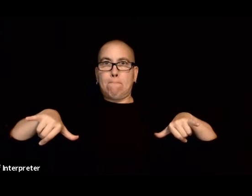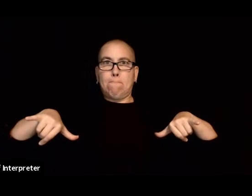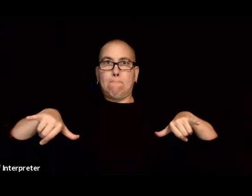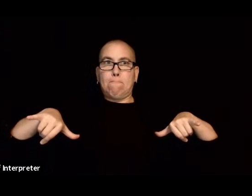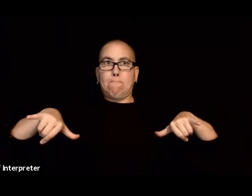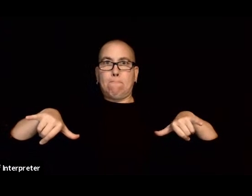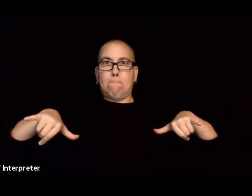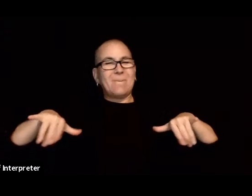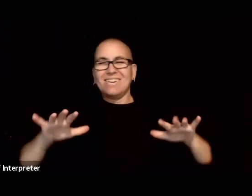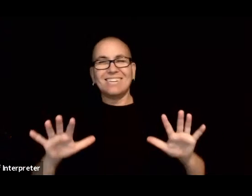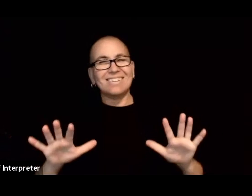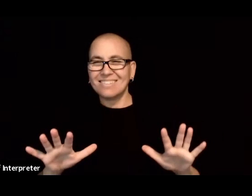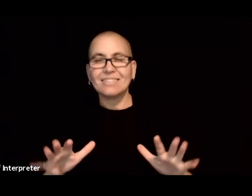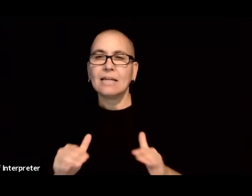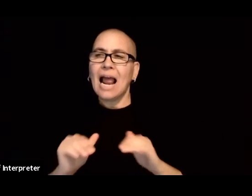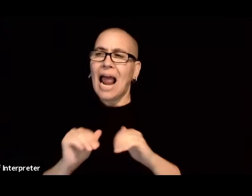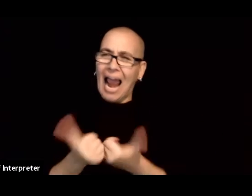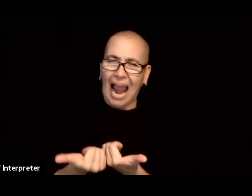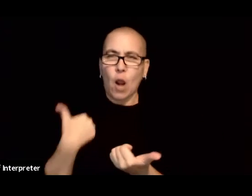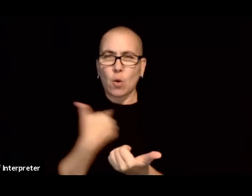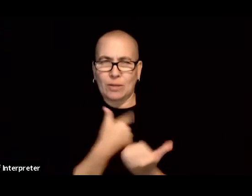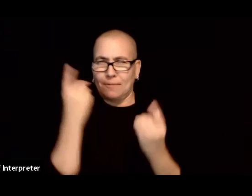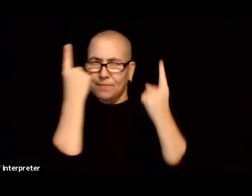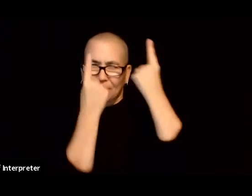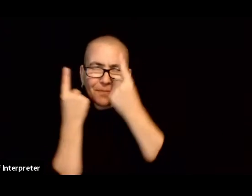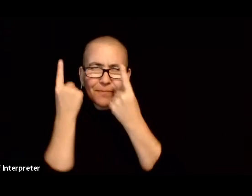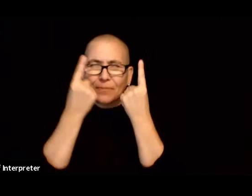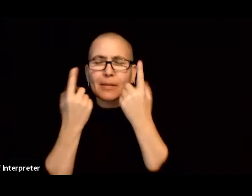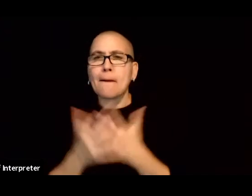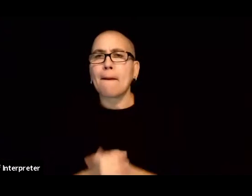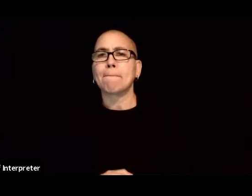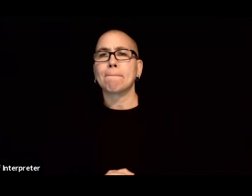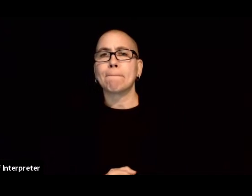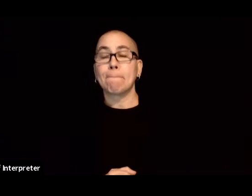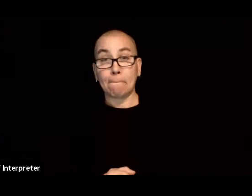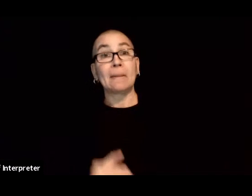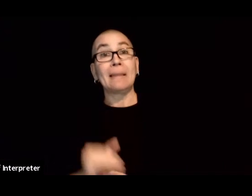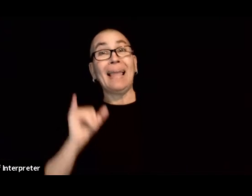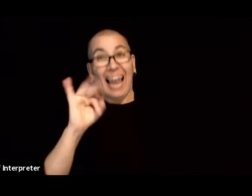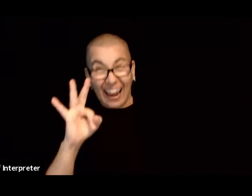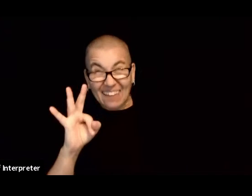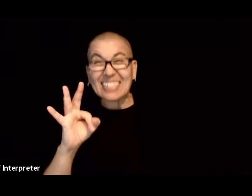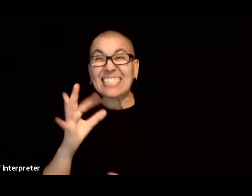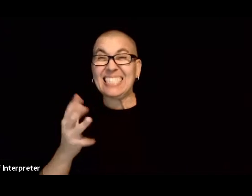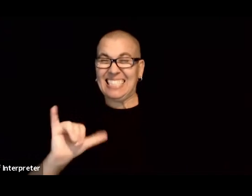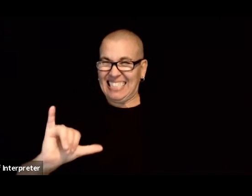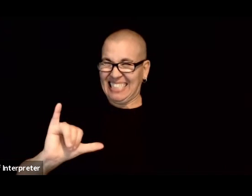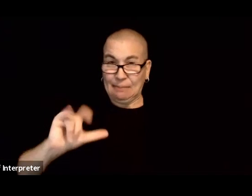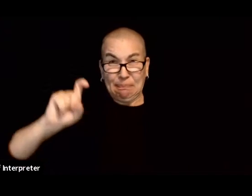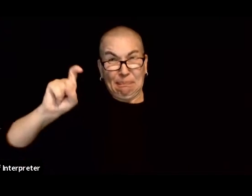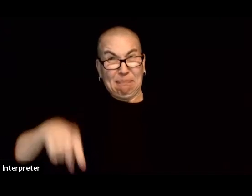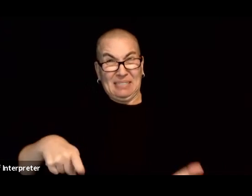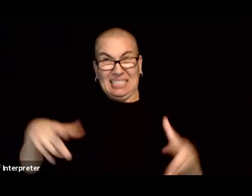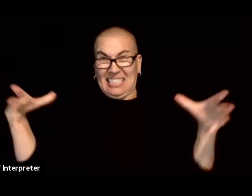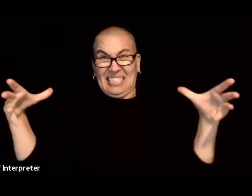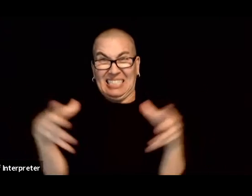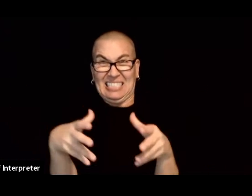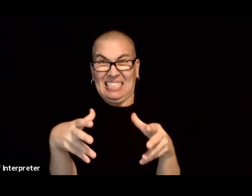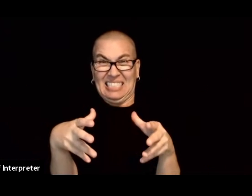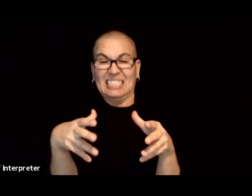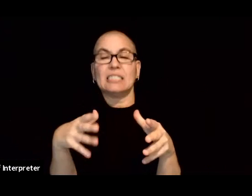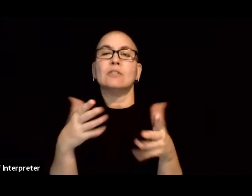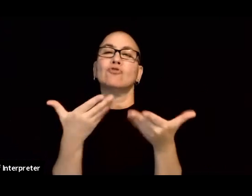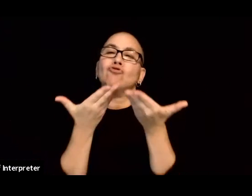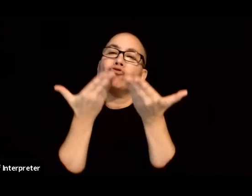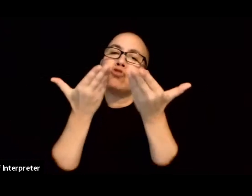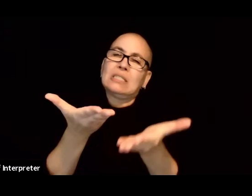you're getting together, that gathering size is small. So if you're used to having